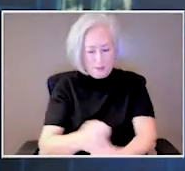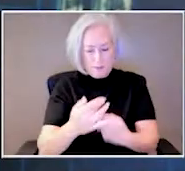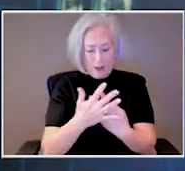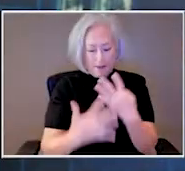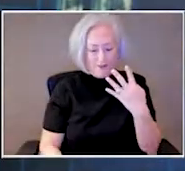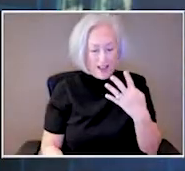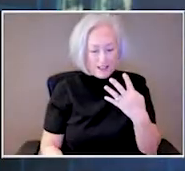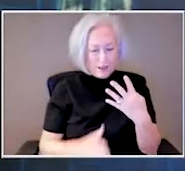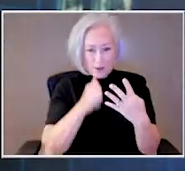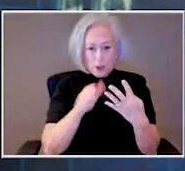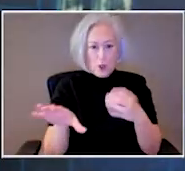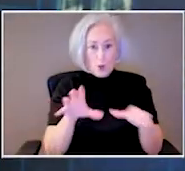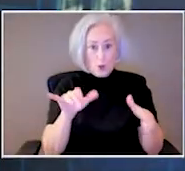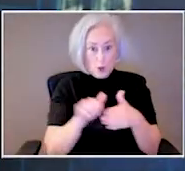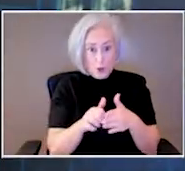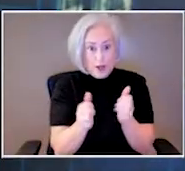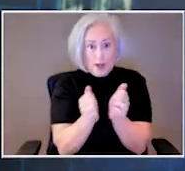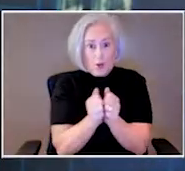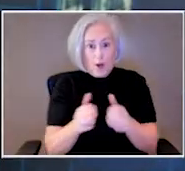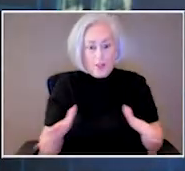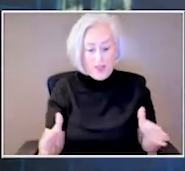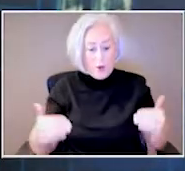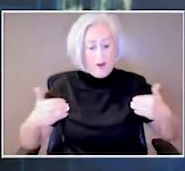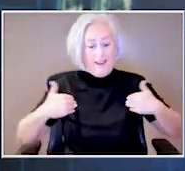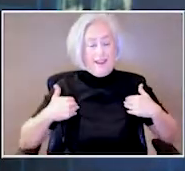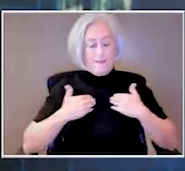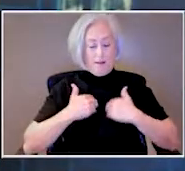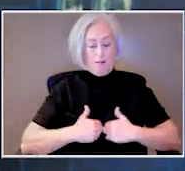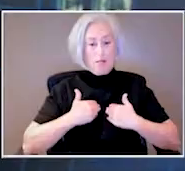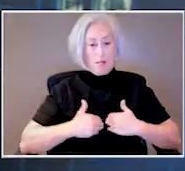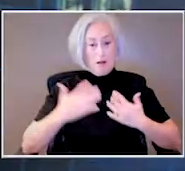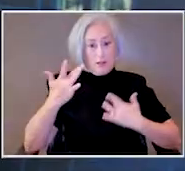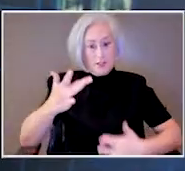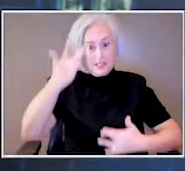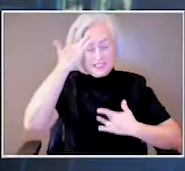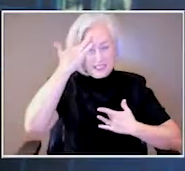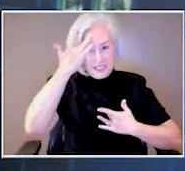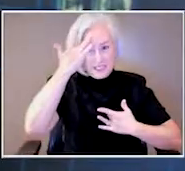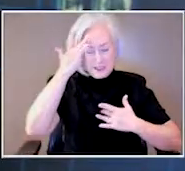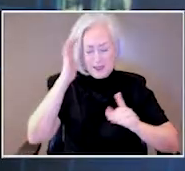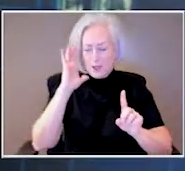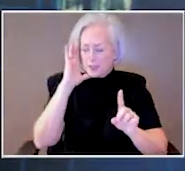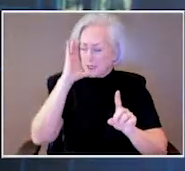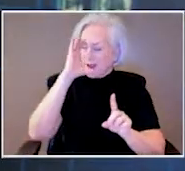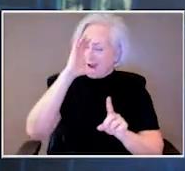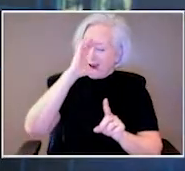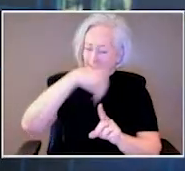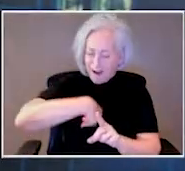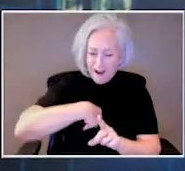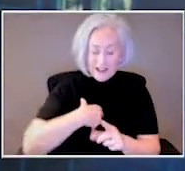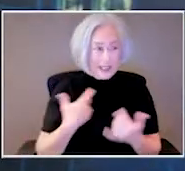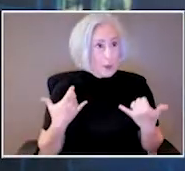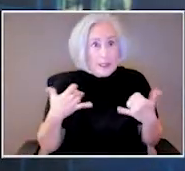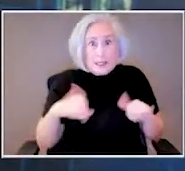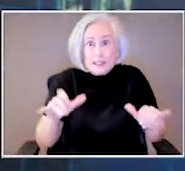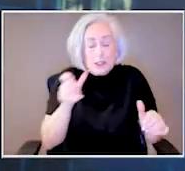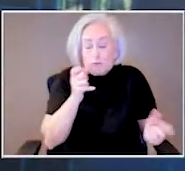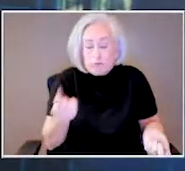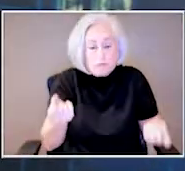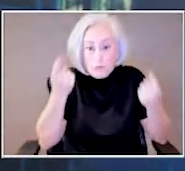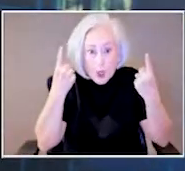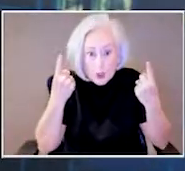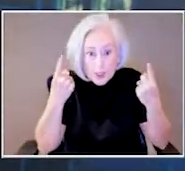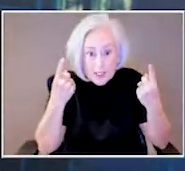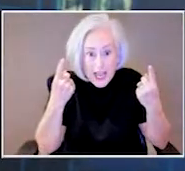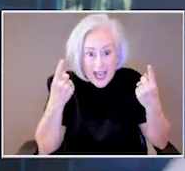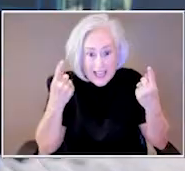having pulmonary or lung disease. So that's extraordinarily unusual, and we still don't understand that. I actually have seen this